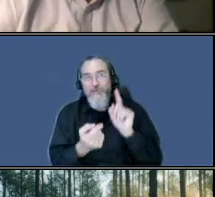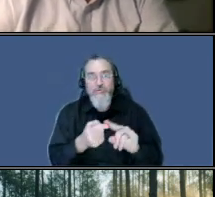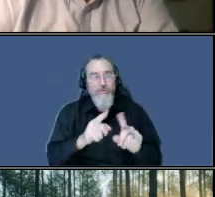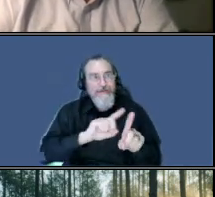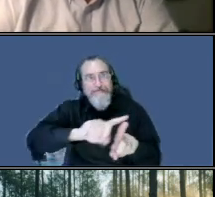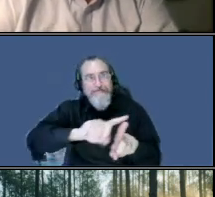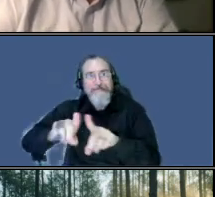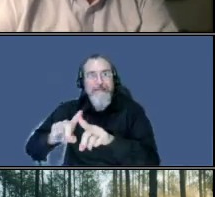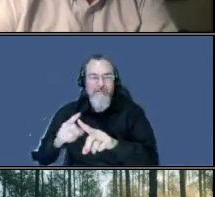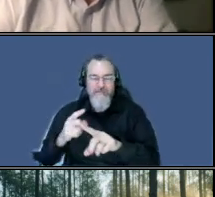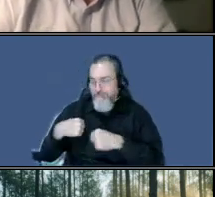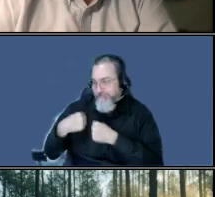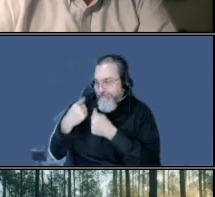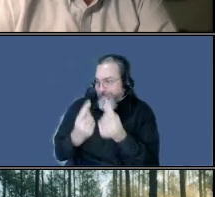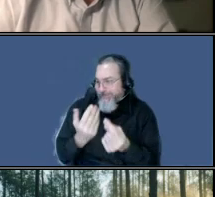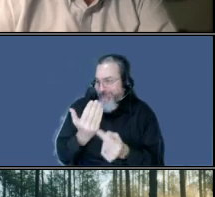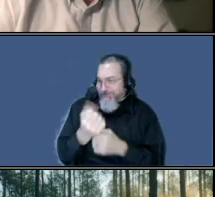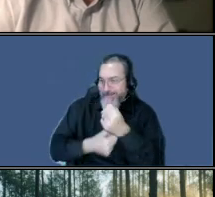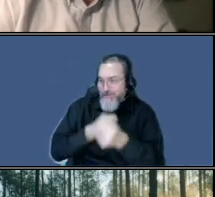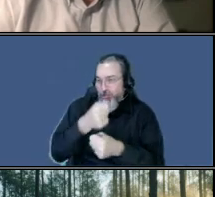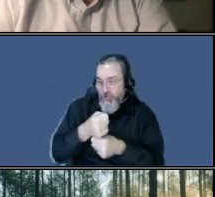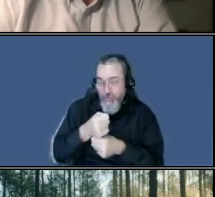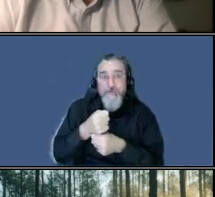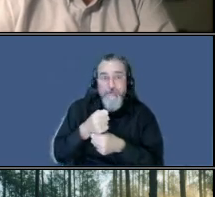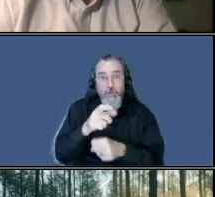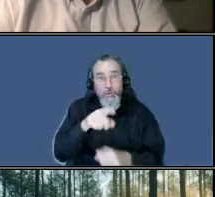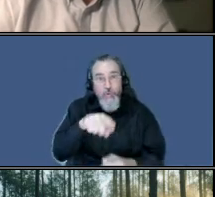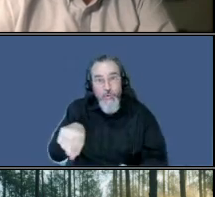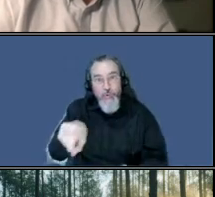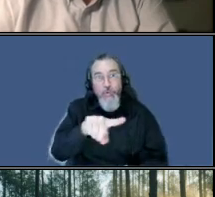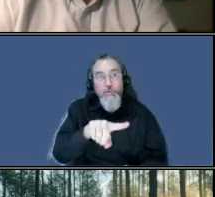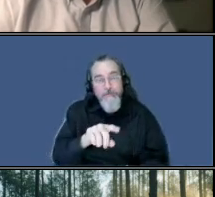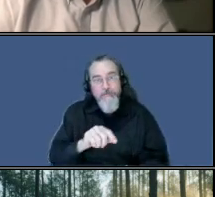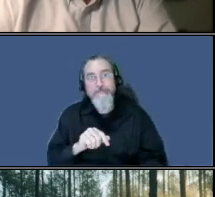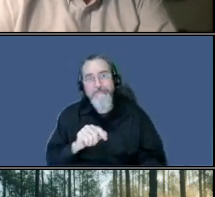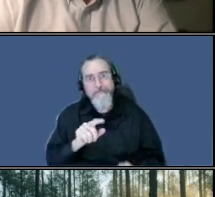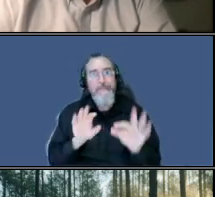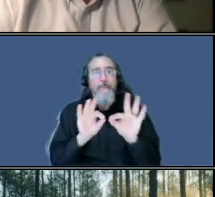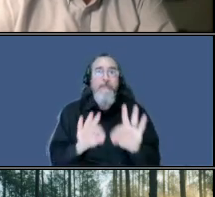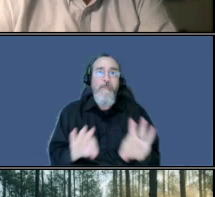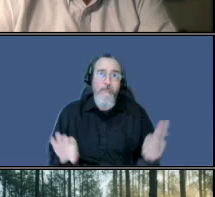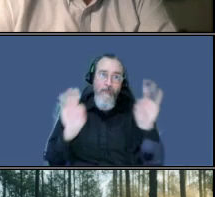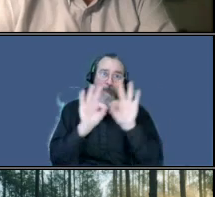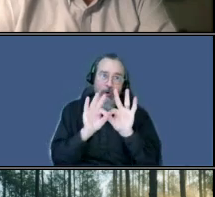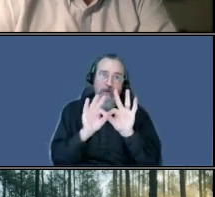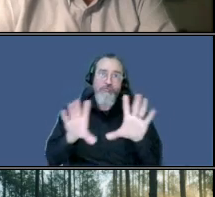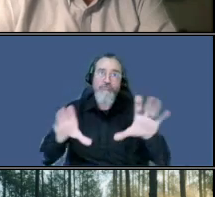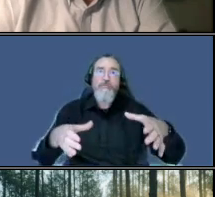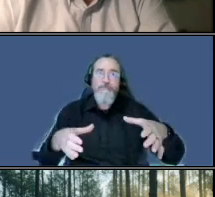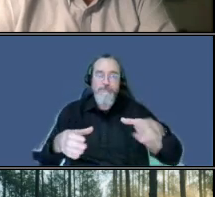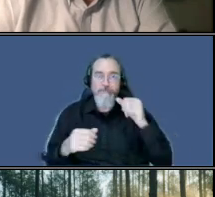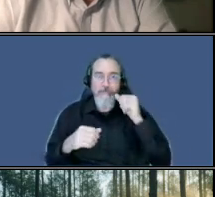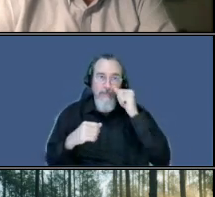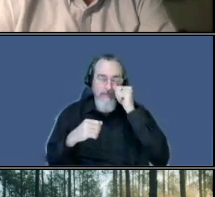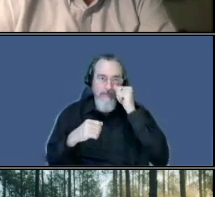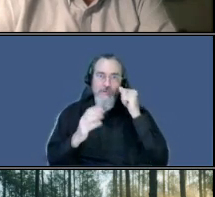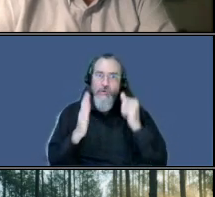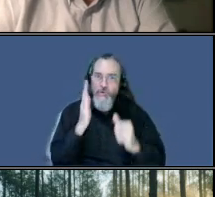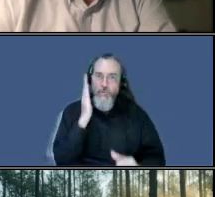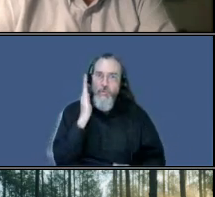And you are a very important audience for me. So you'll be getting to know me